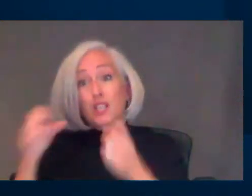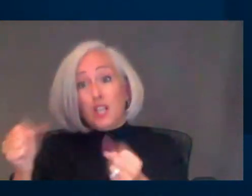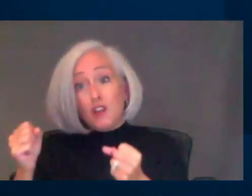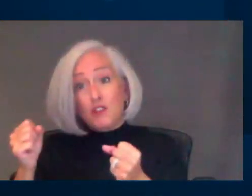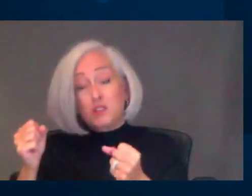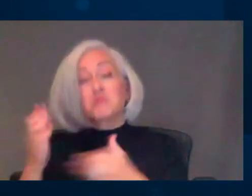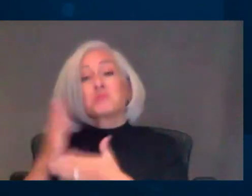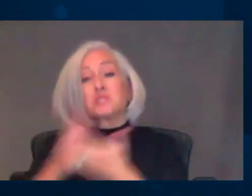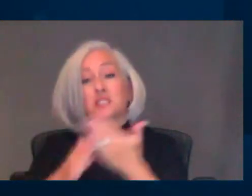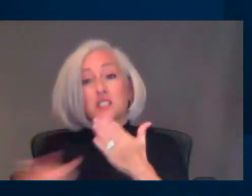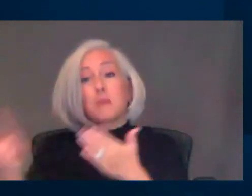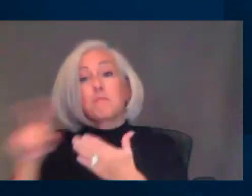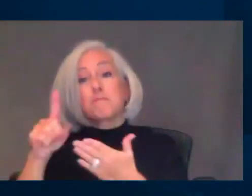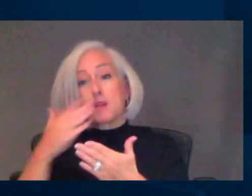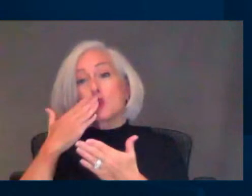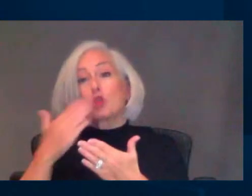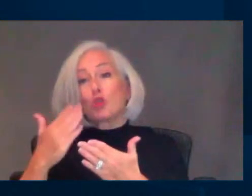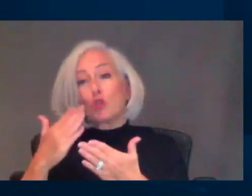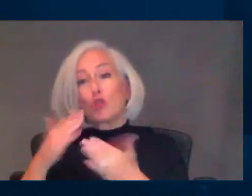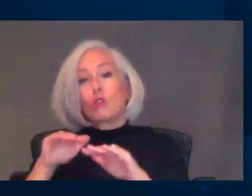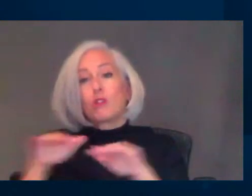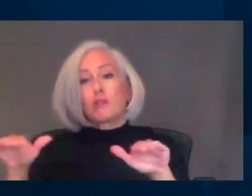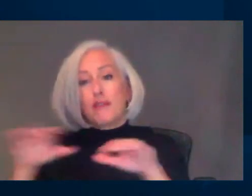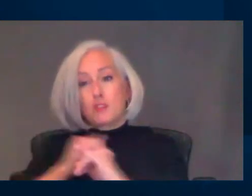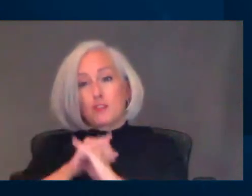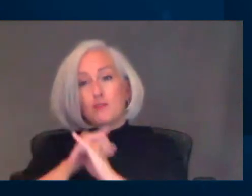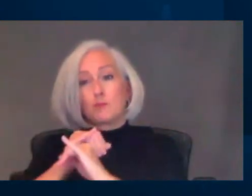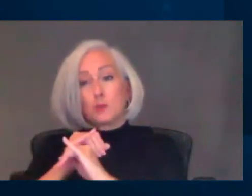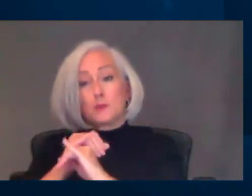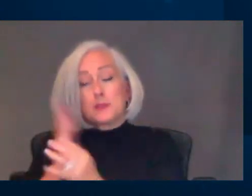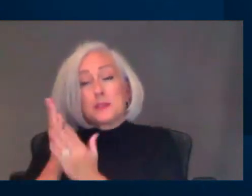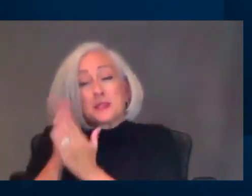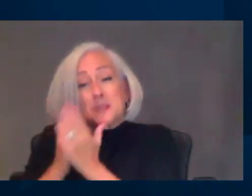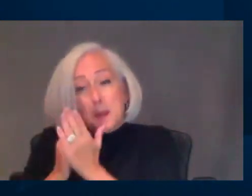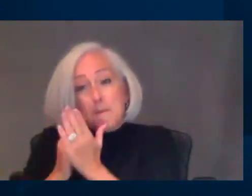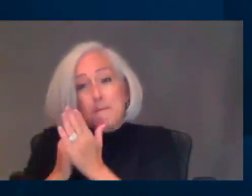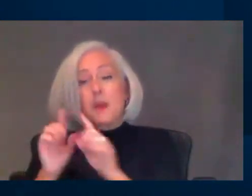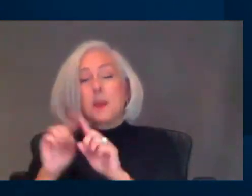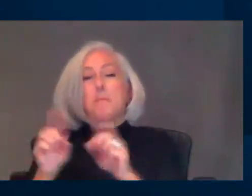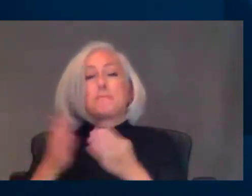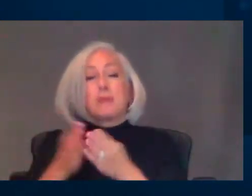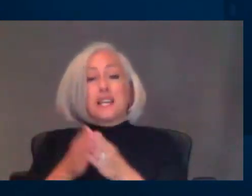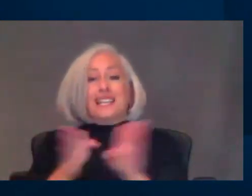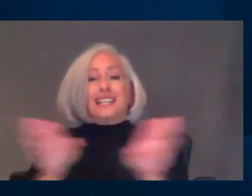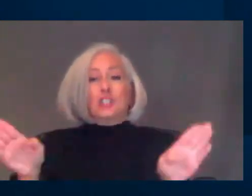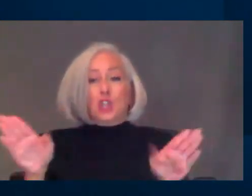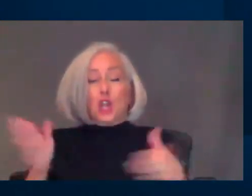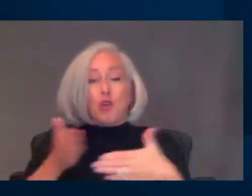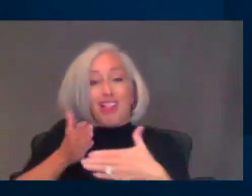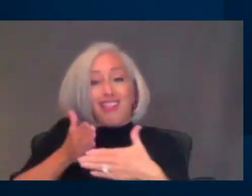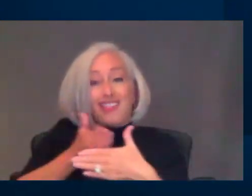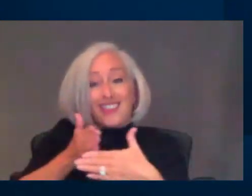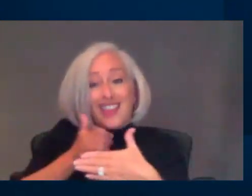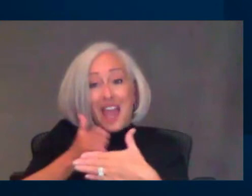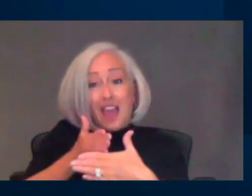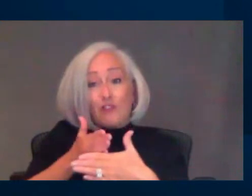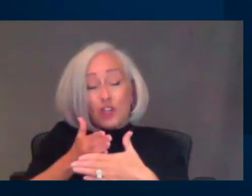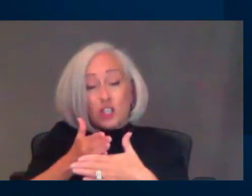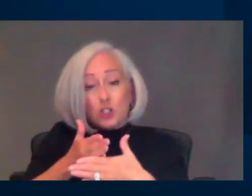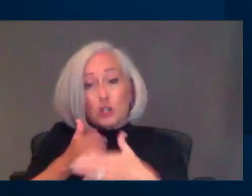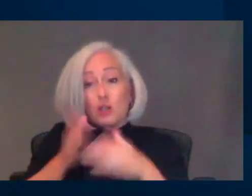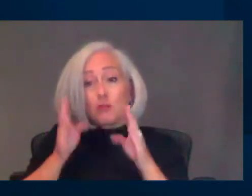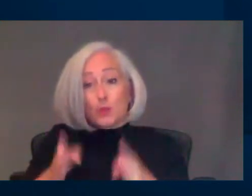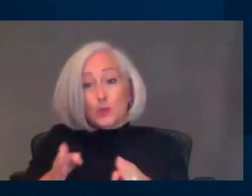elemental and simple. It's one of the simplest types of vaccines that could be made. It never goes into the nucleus where your chromosomes are, so it